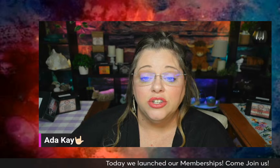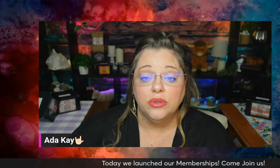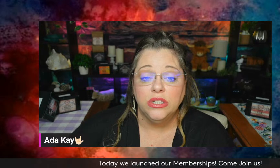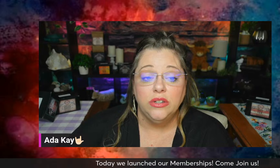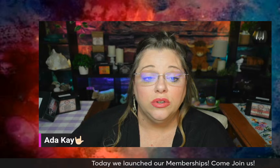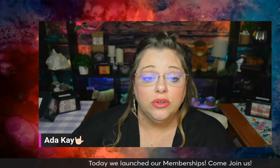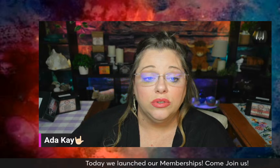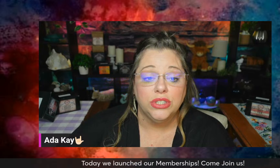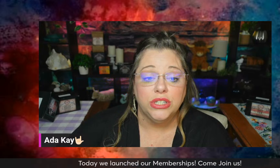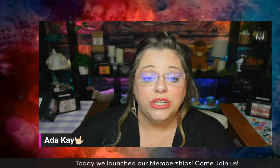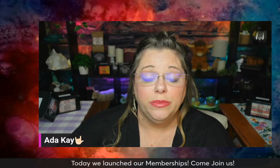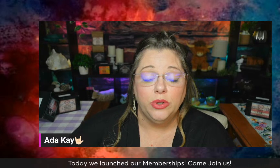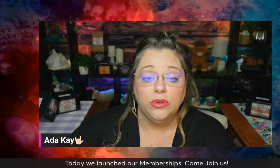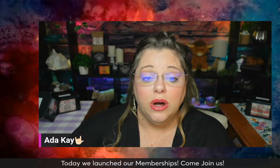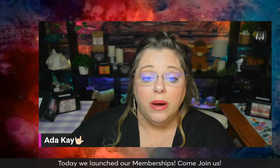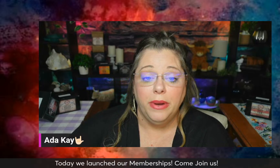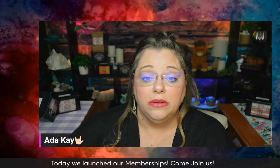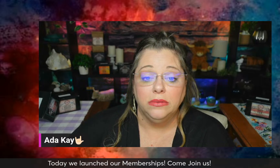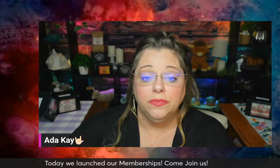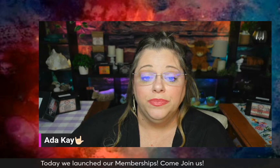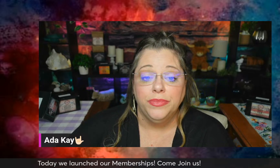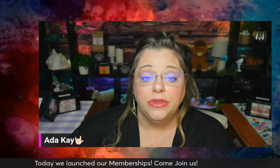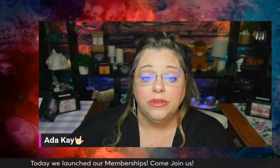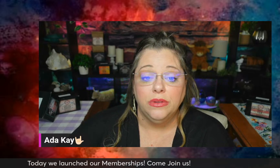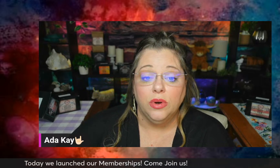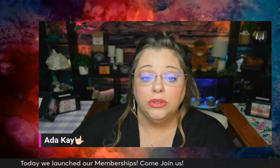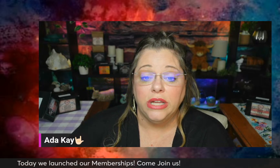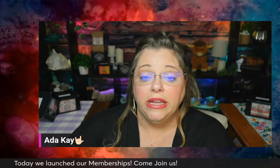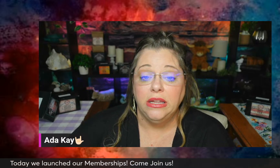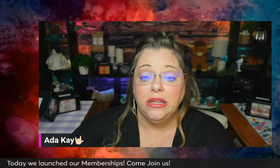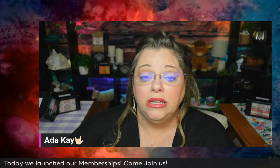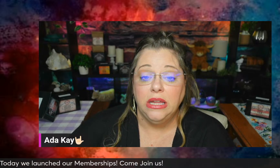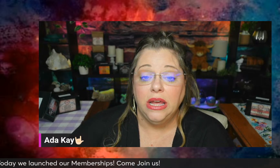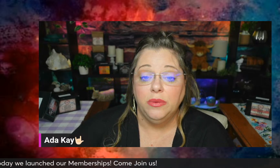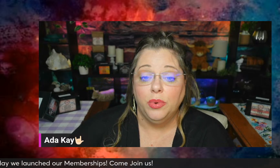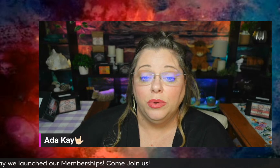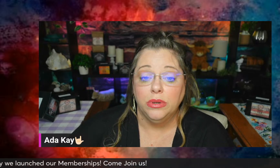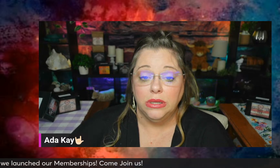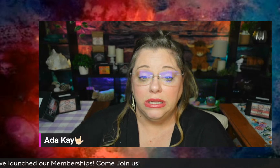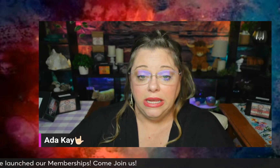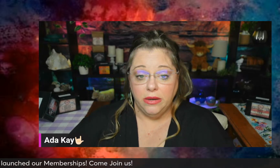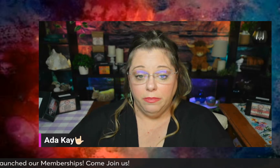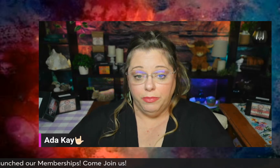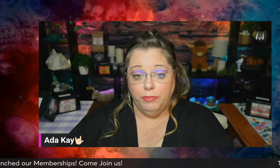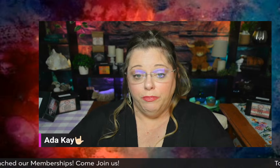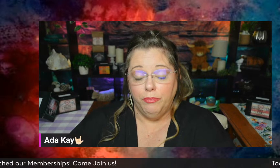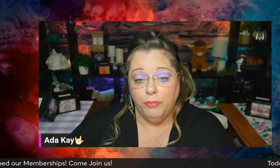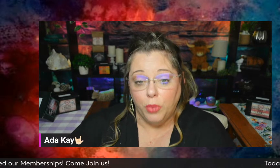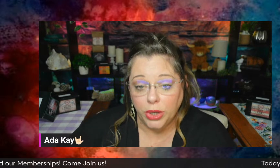it naturally occurs chemical compound called a cannabinoid